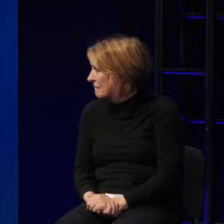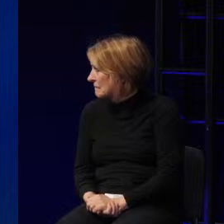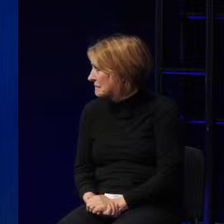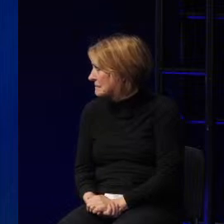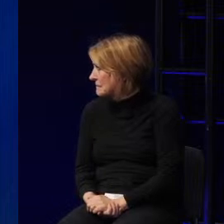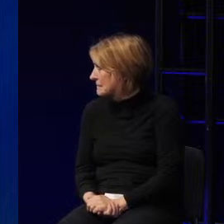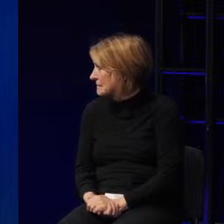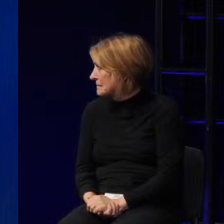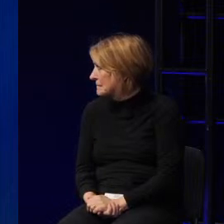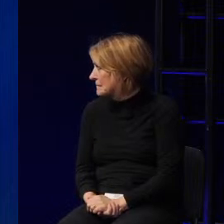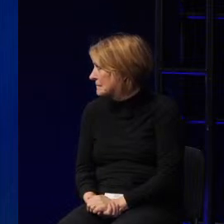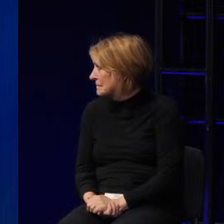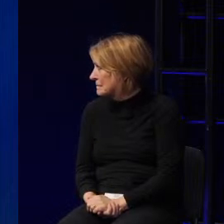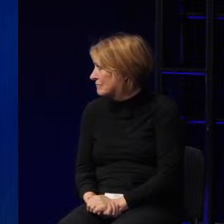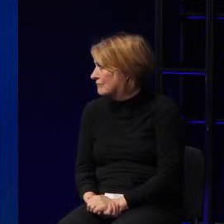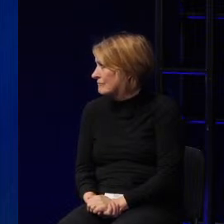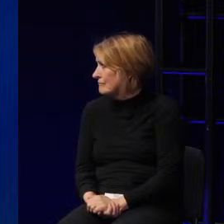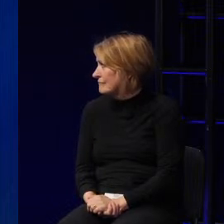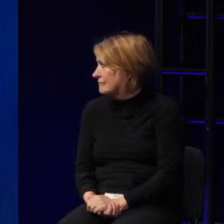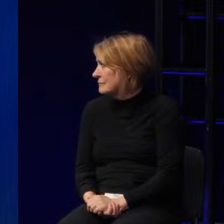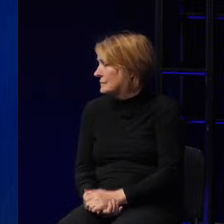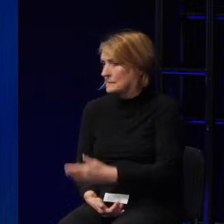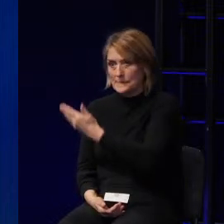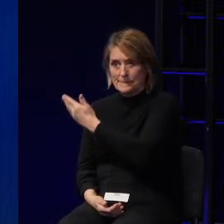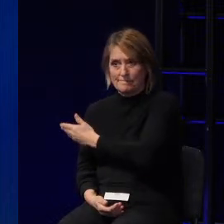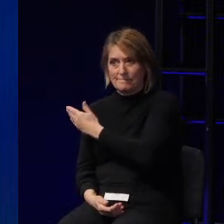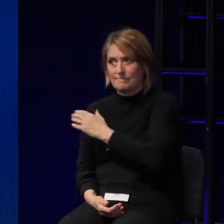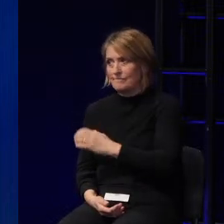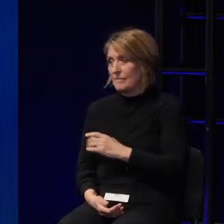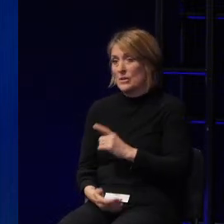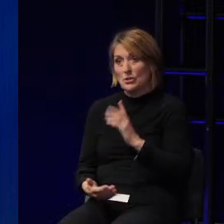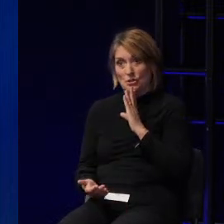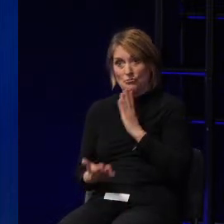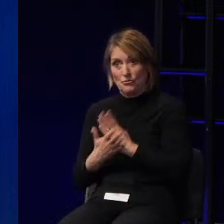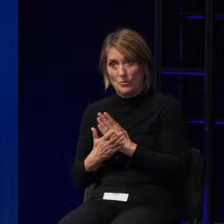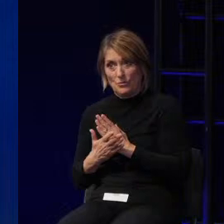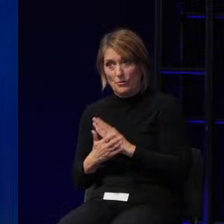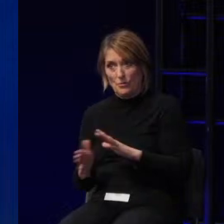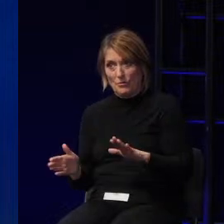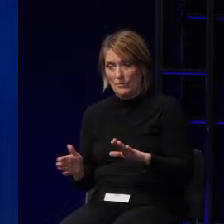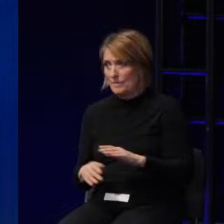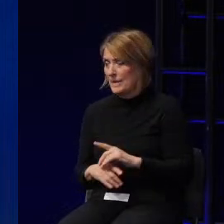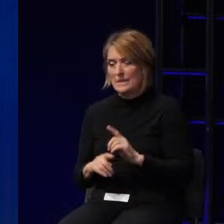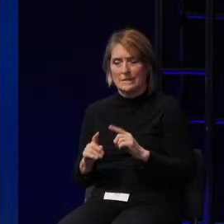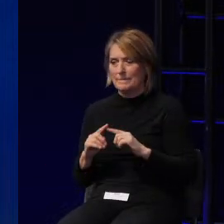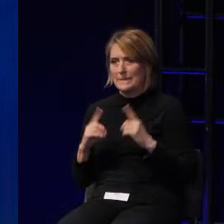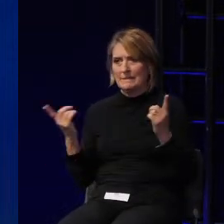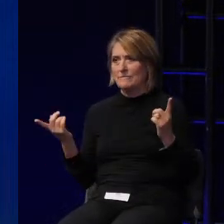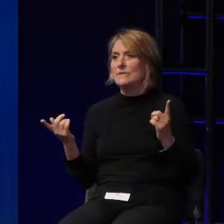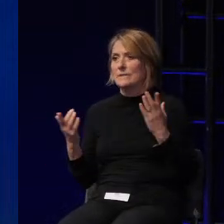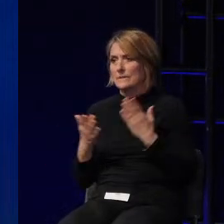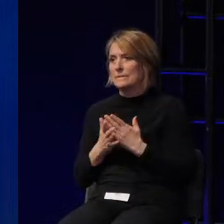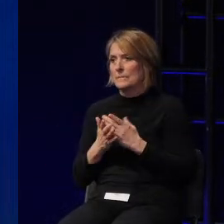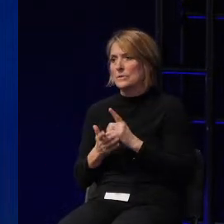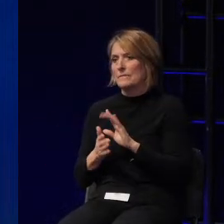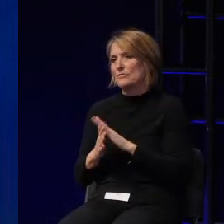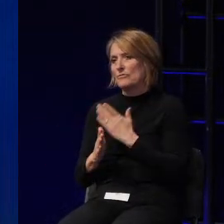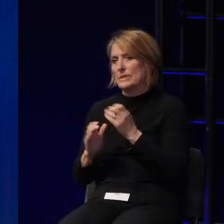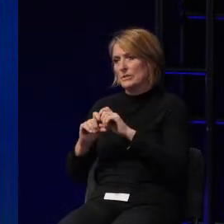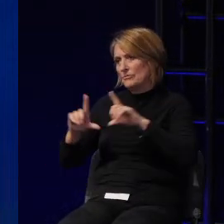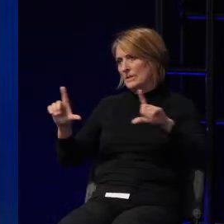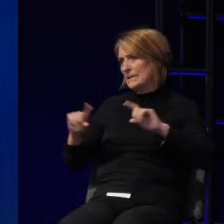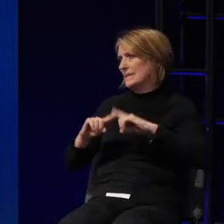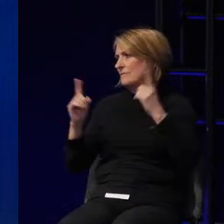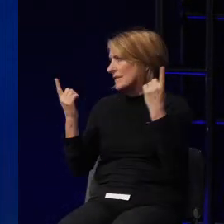Good question. Obviously, do you want the truth? It's a different thing because of it. I don't know,